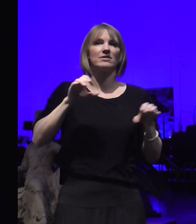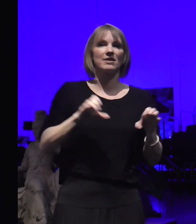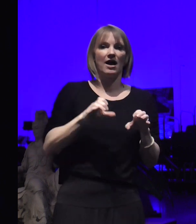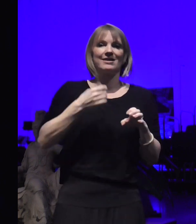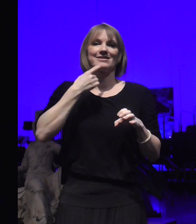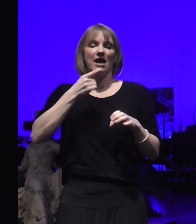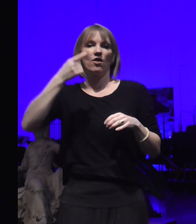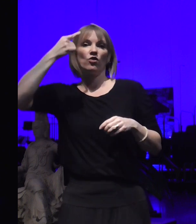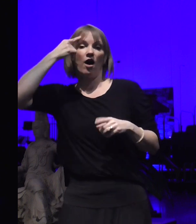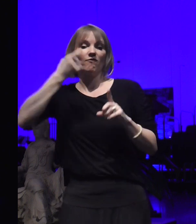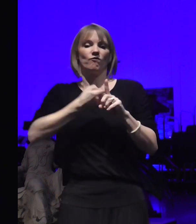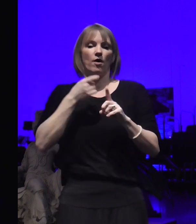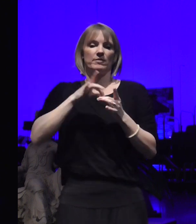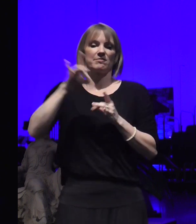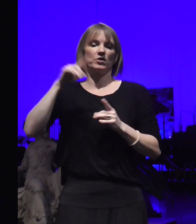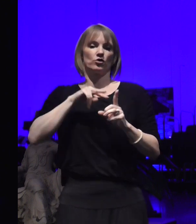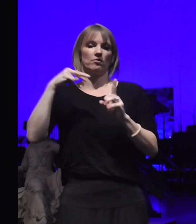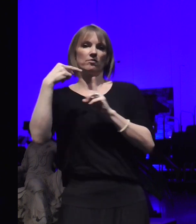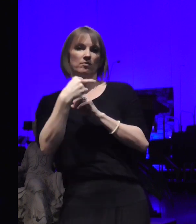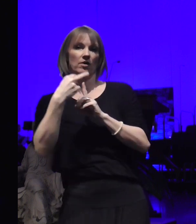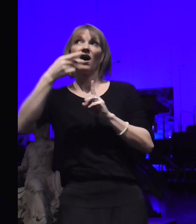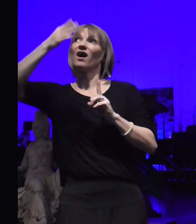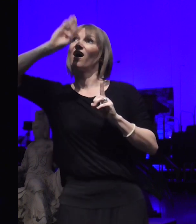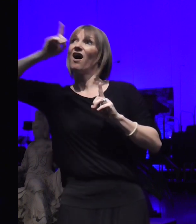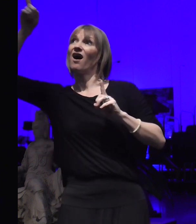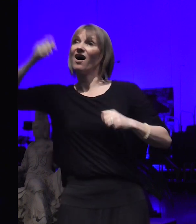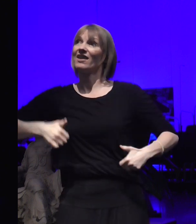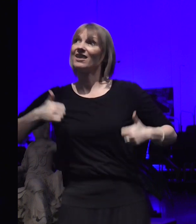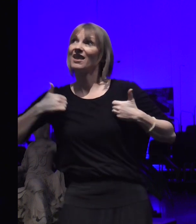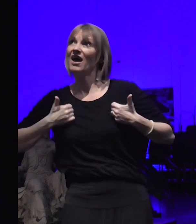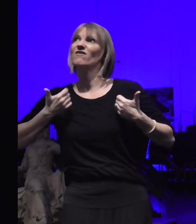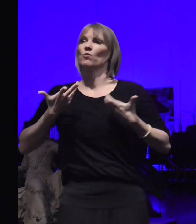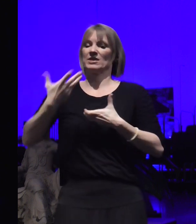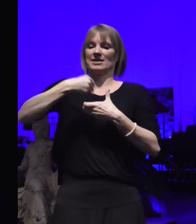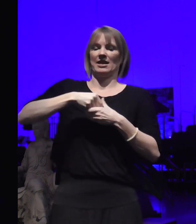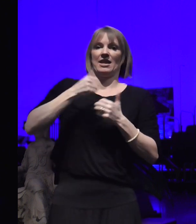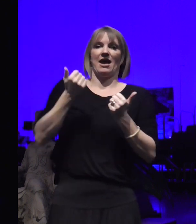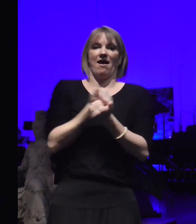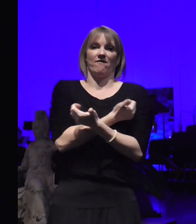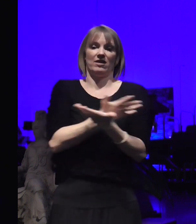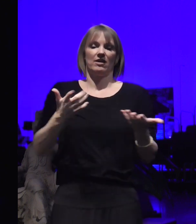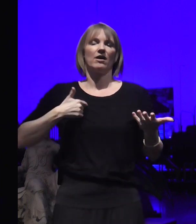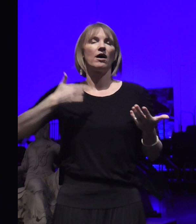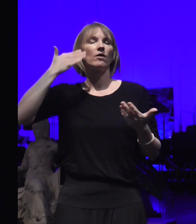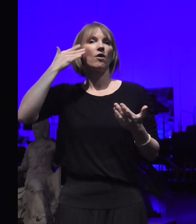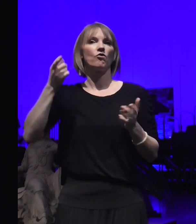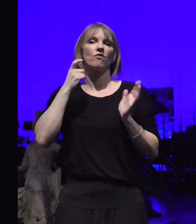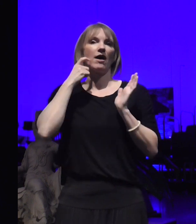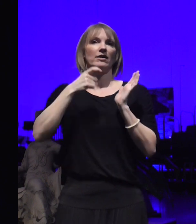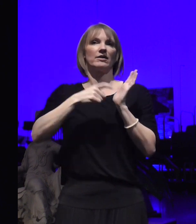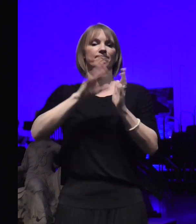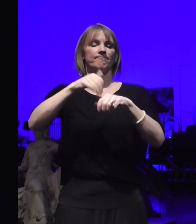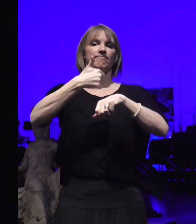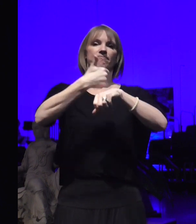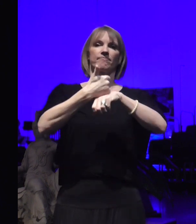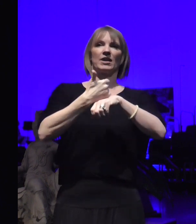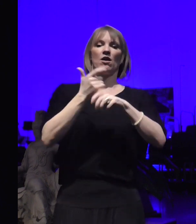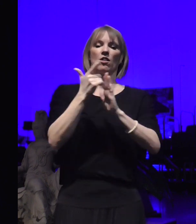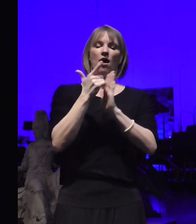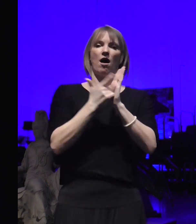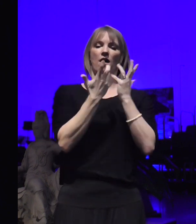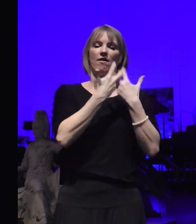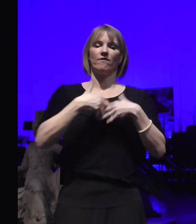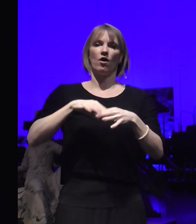from the spiritual viewpoint that God, who is life, is in everything. I know that this recognition establishes the law of harmony in